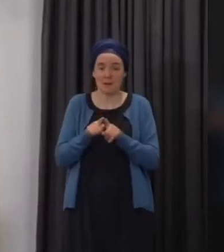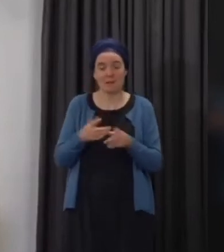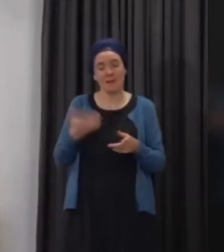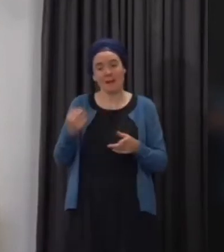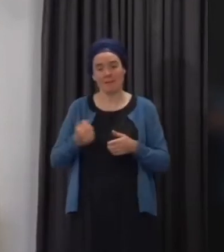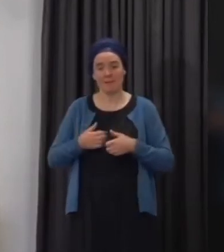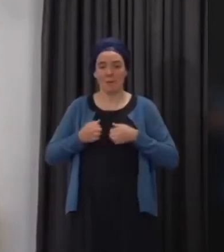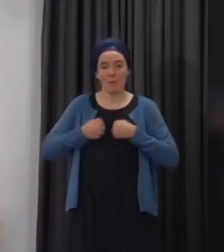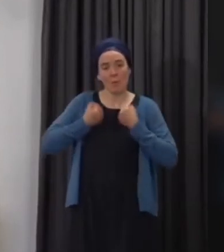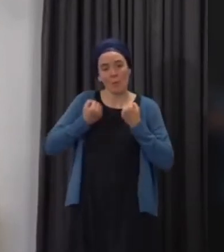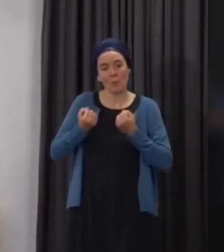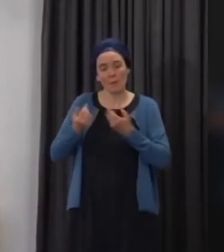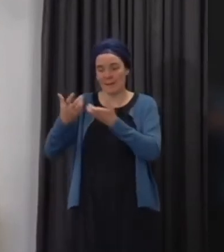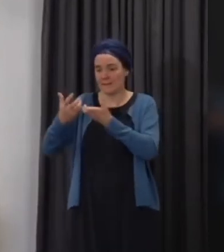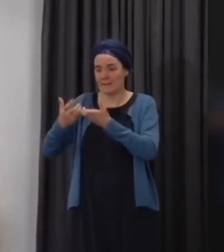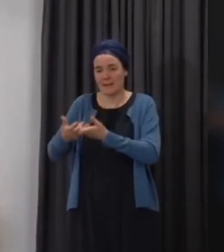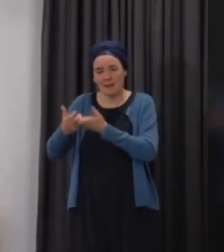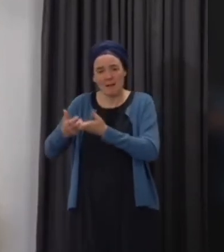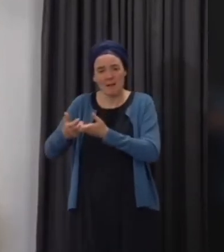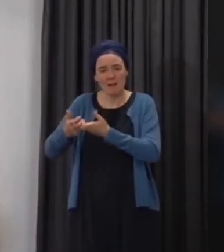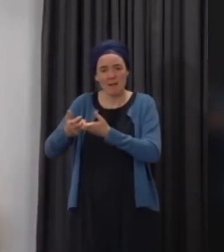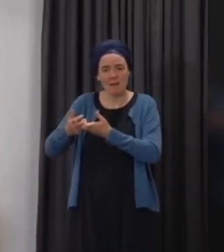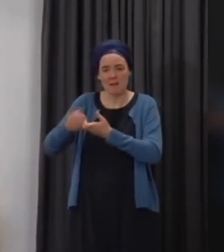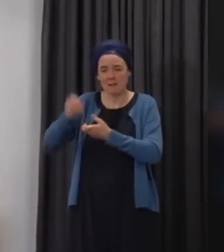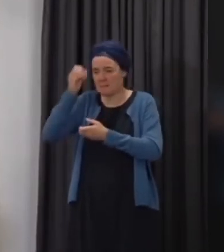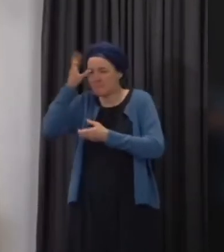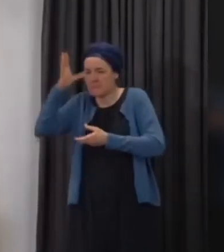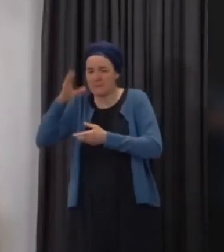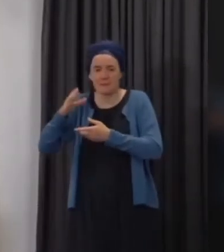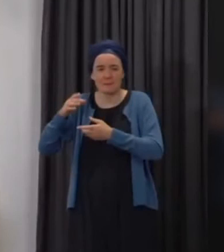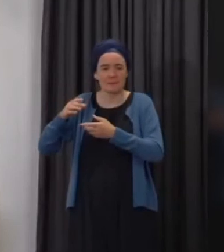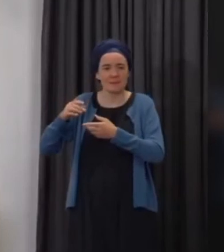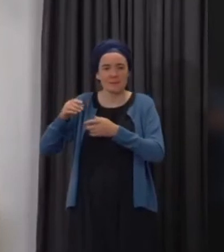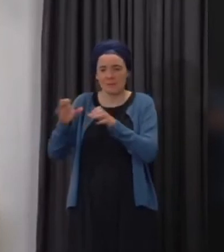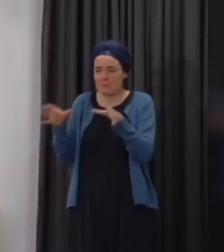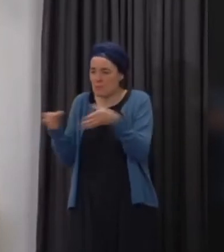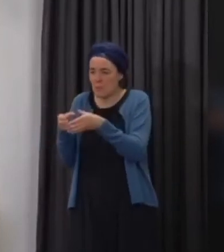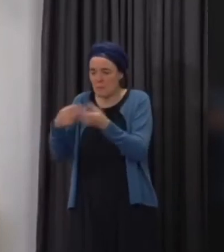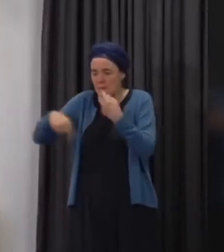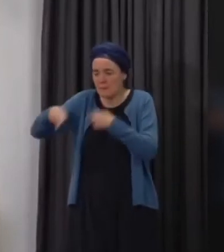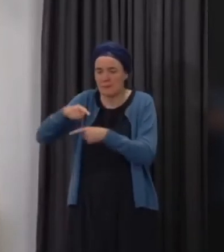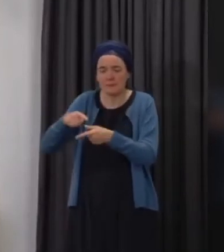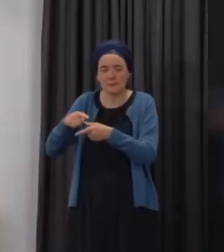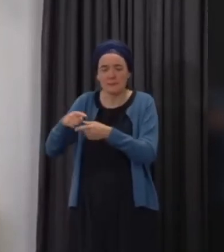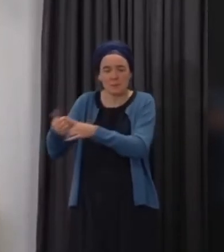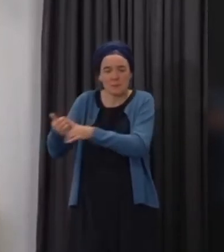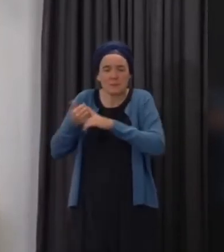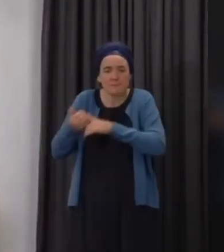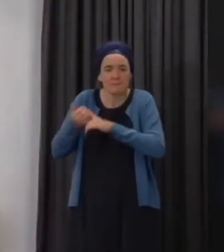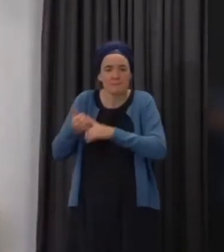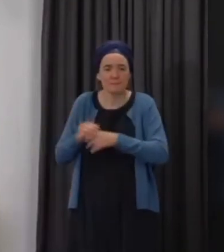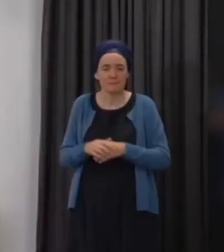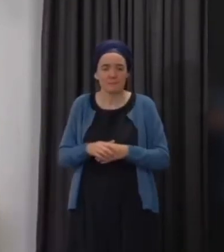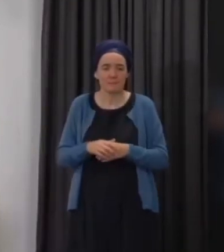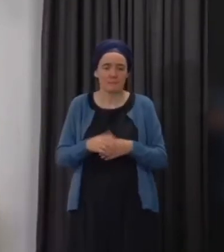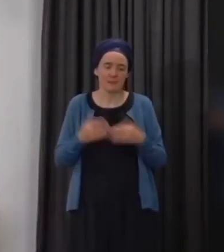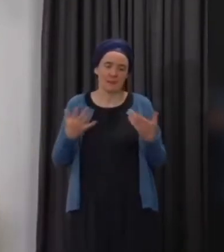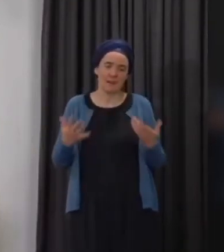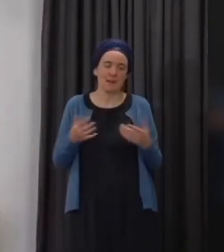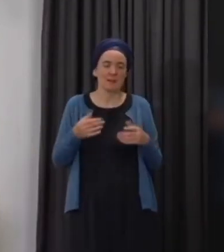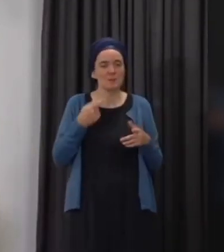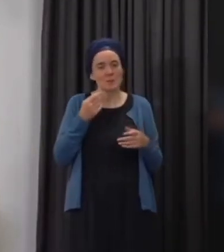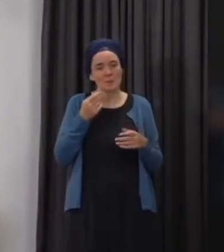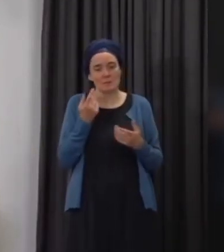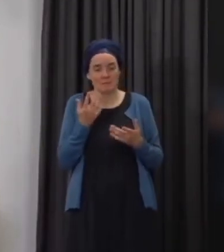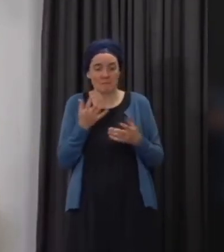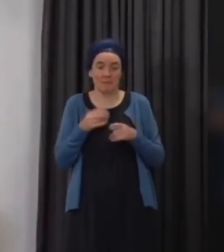the evidence on care home testing. And that is, it's always going to be a blend of our information and understanding of what takes place within the UK, as well